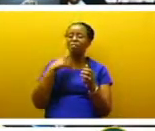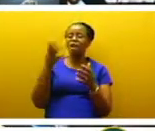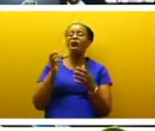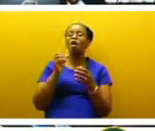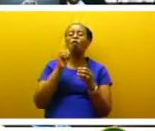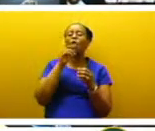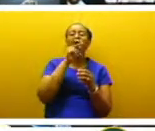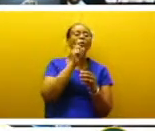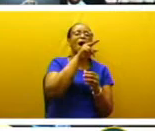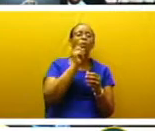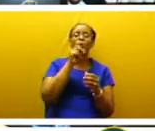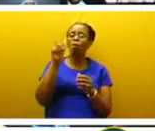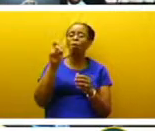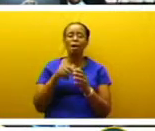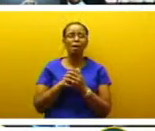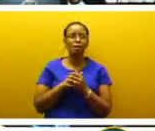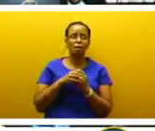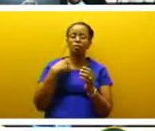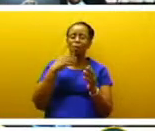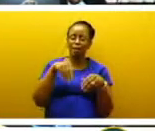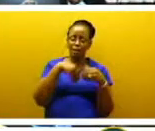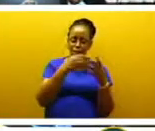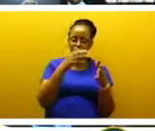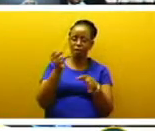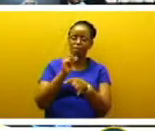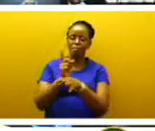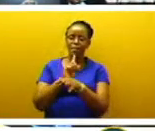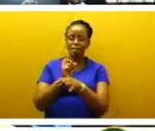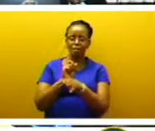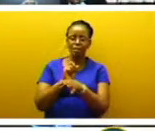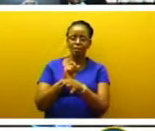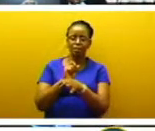Okay, we'll give you 5 minutes, and